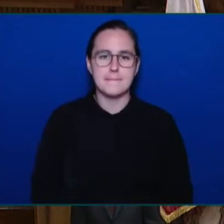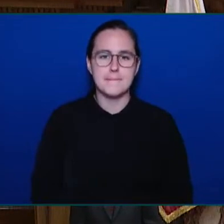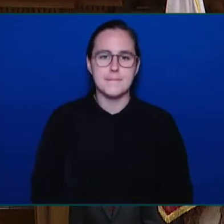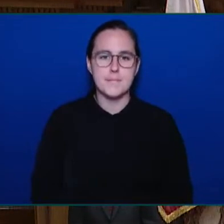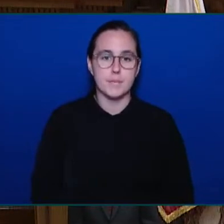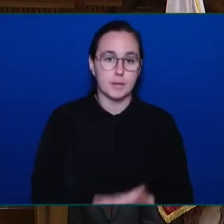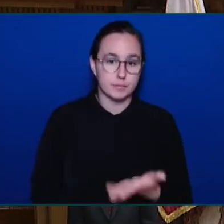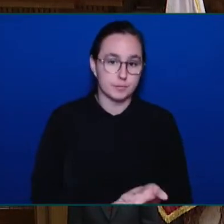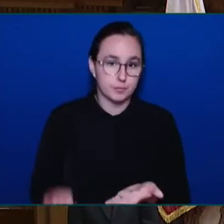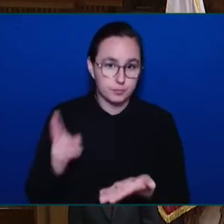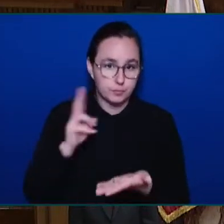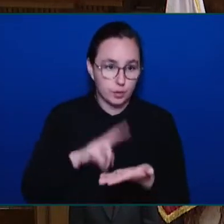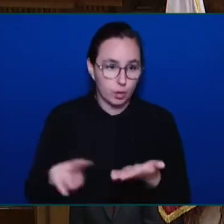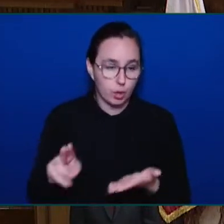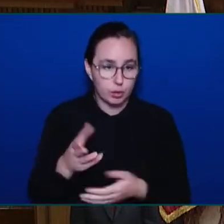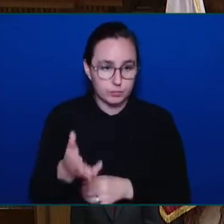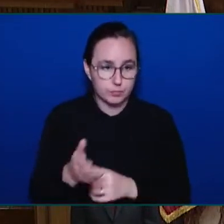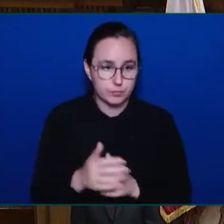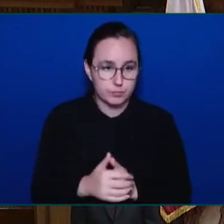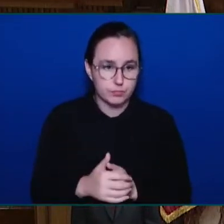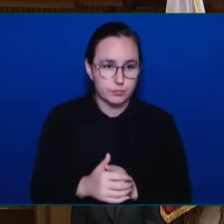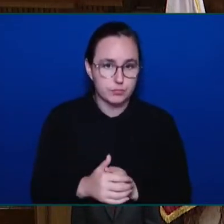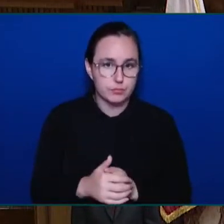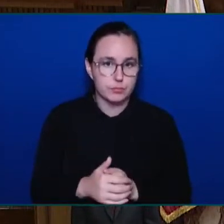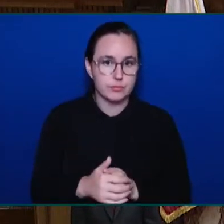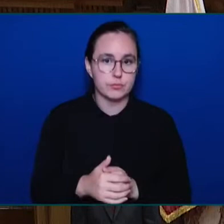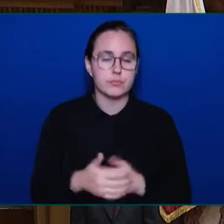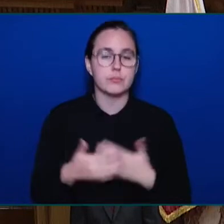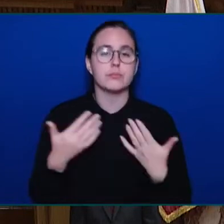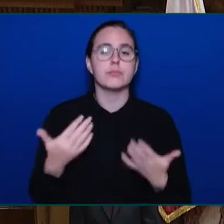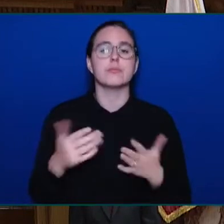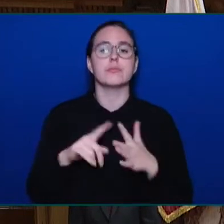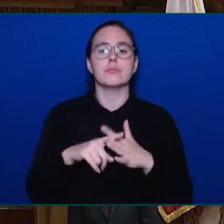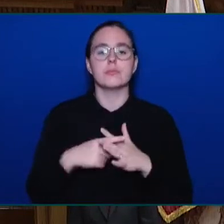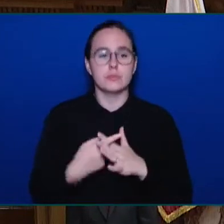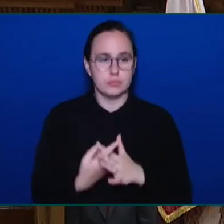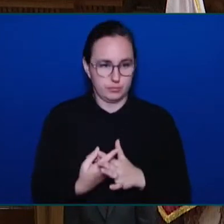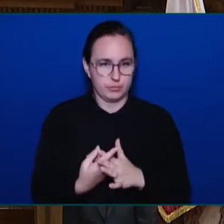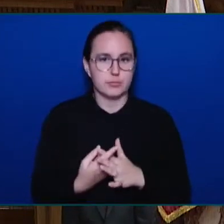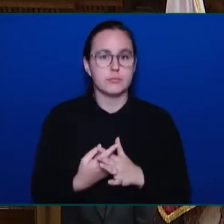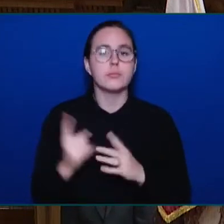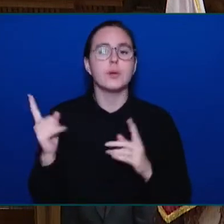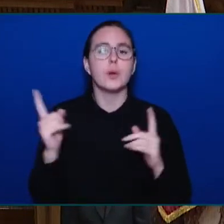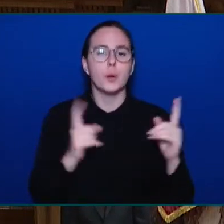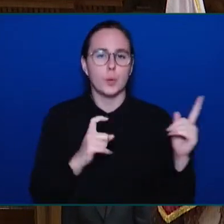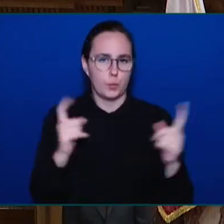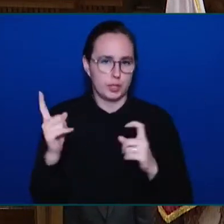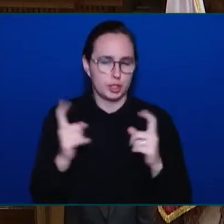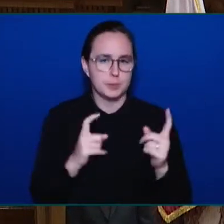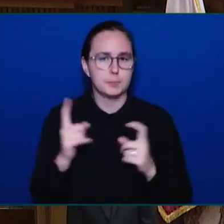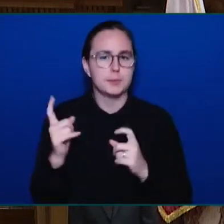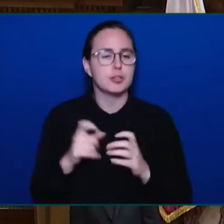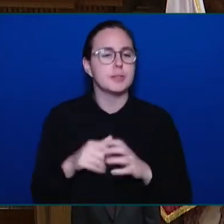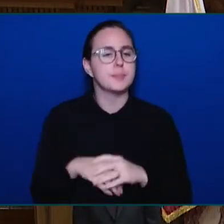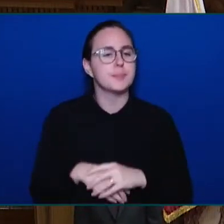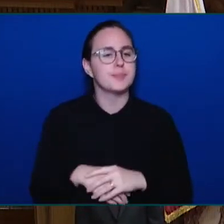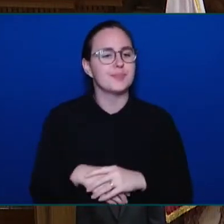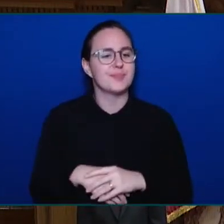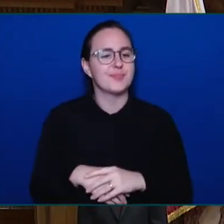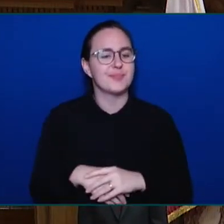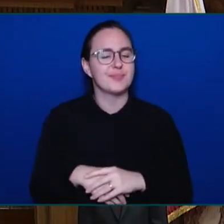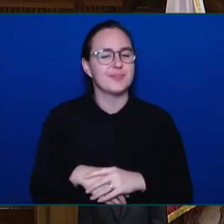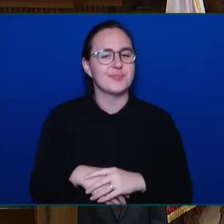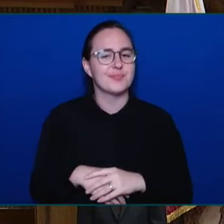Oral questions by members. Member for Prince George Valemount. Thank you, Mr. Speaker. Well, small businesses in